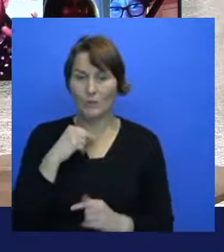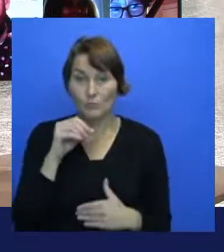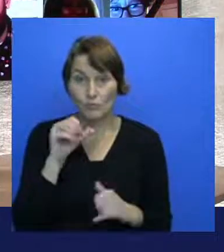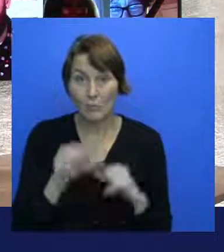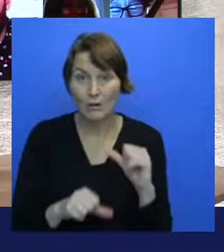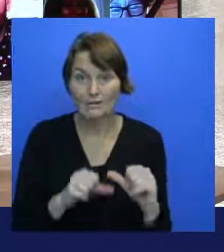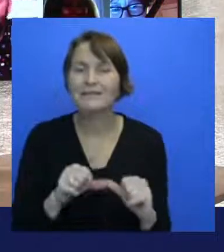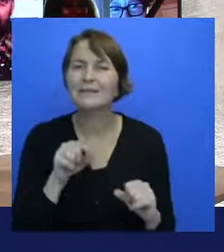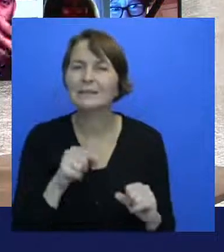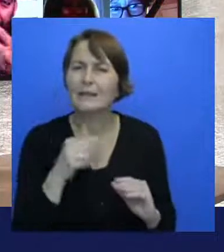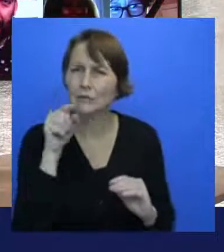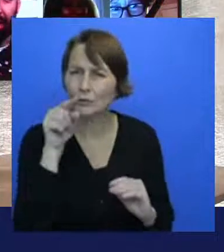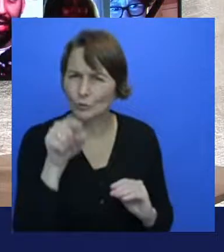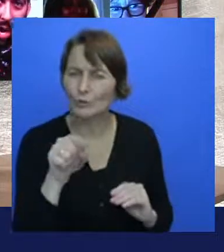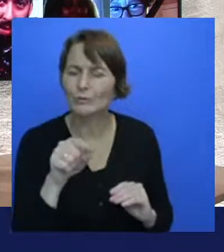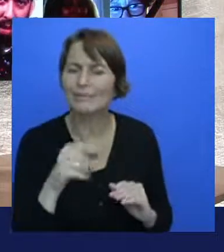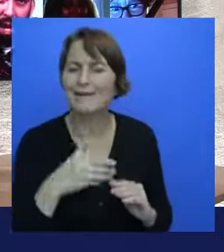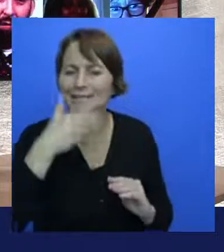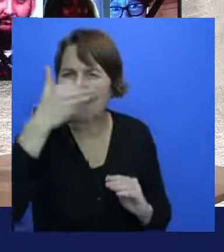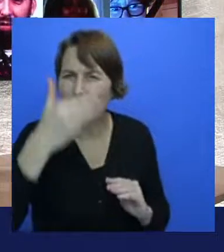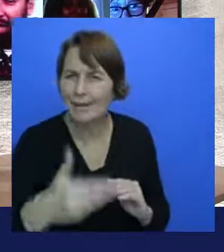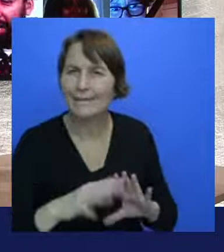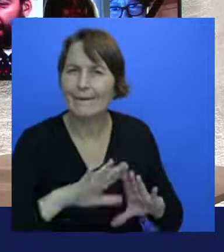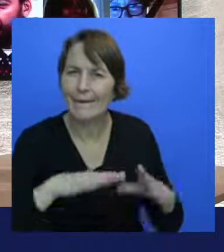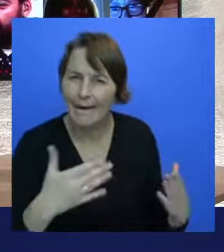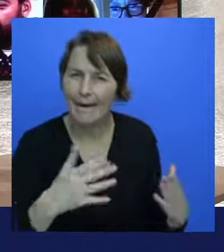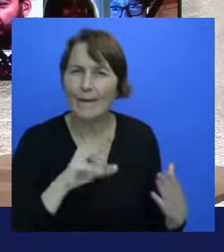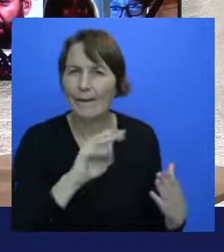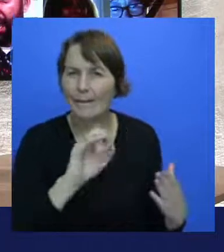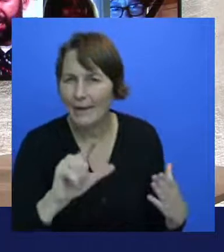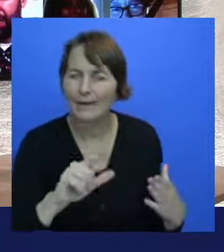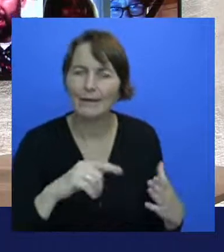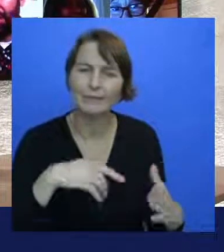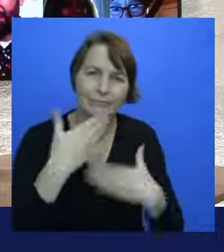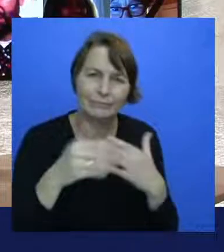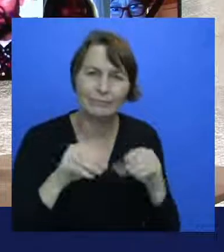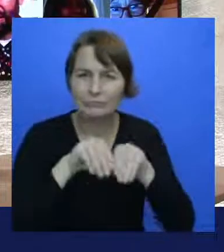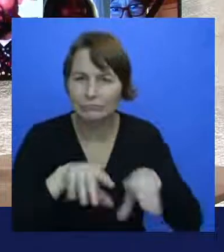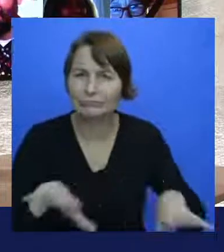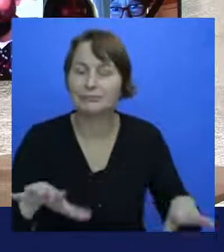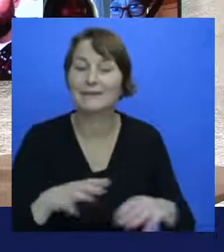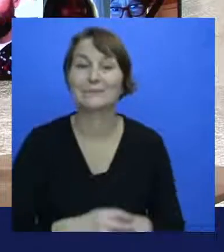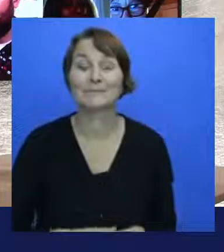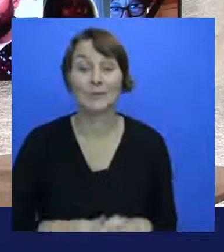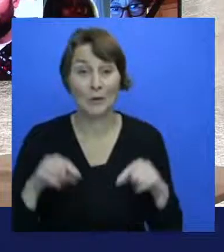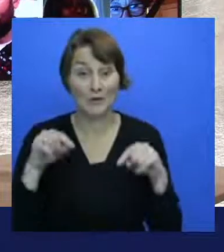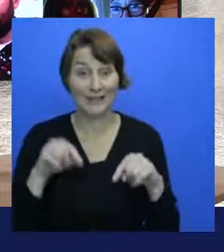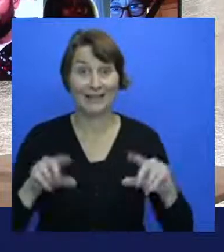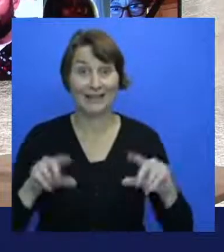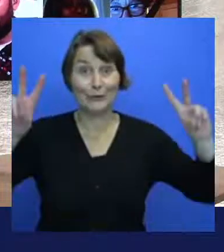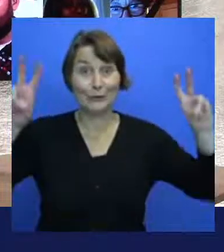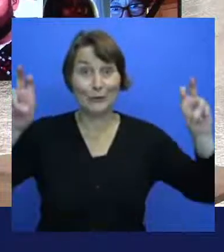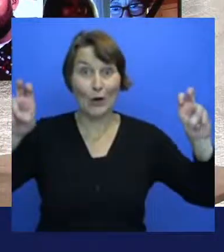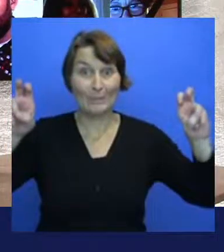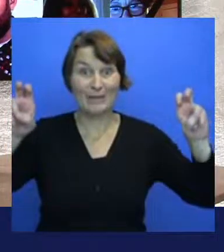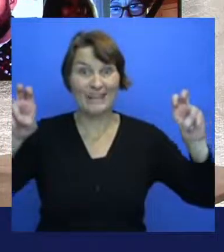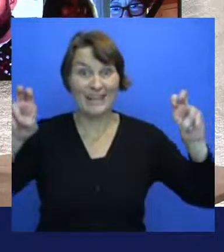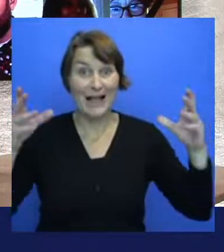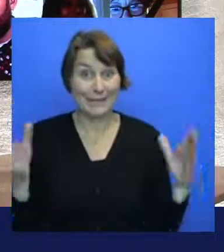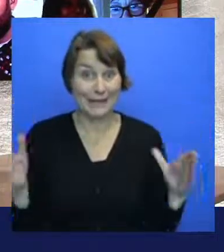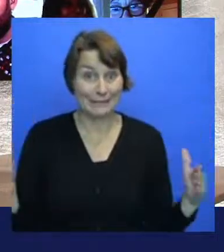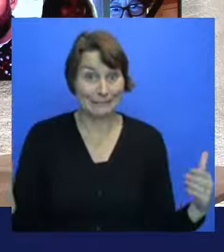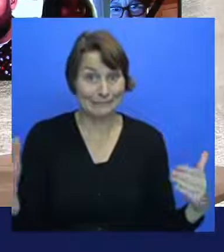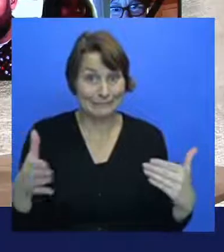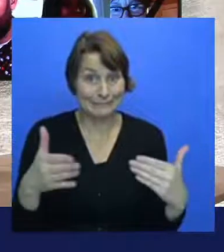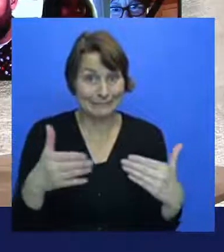the end, the development and the ML ops of it. So I think we are done with this particular segment. Am I right on thinking